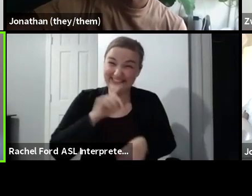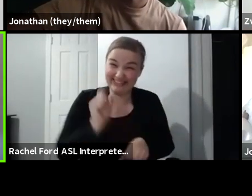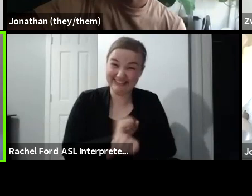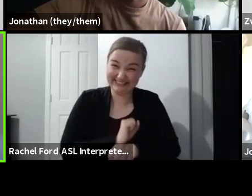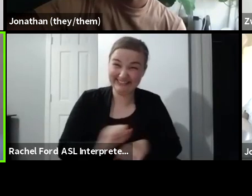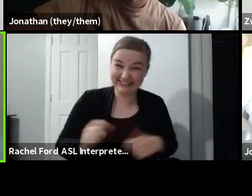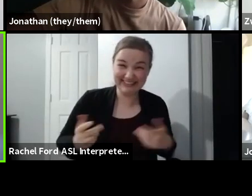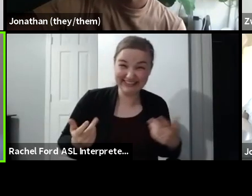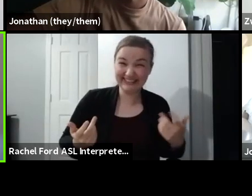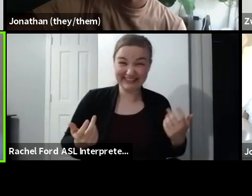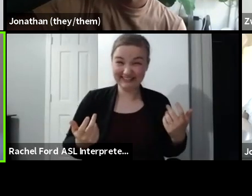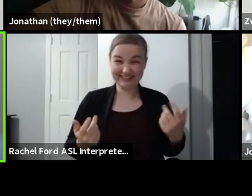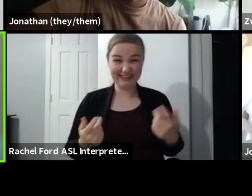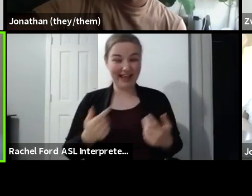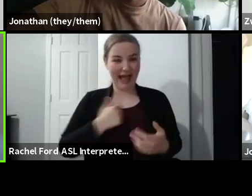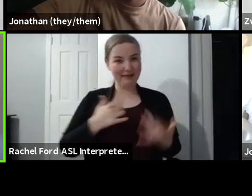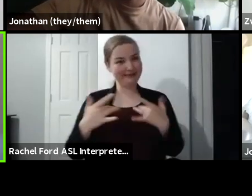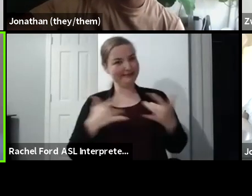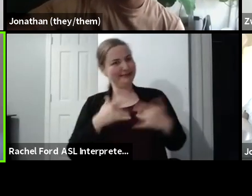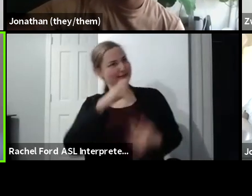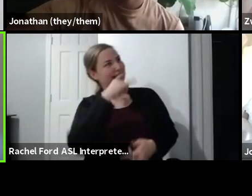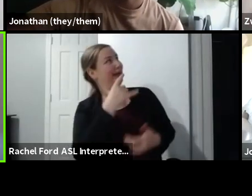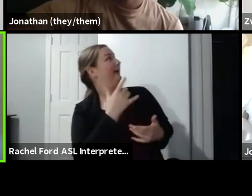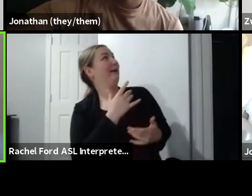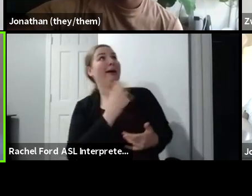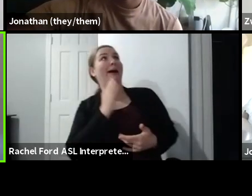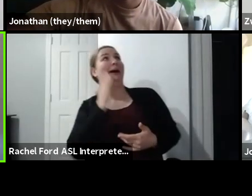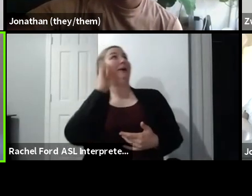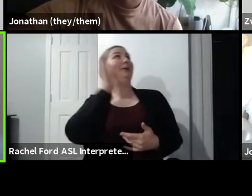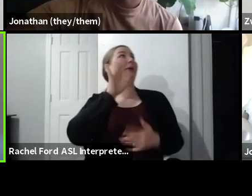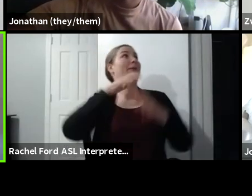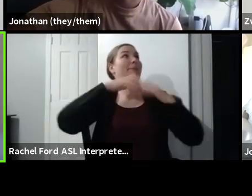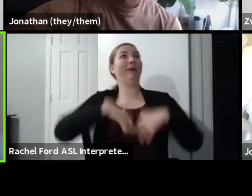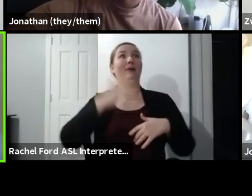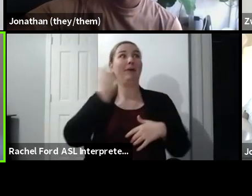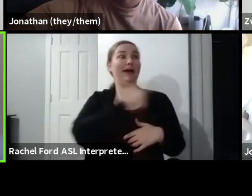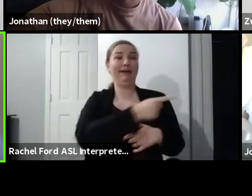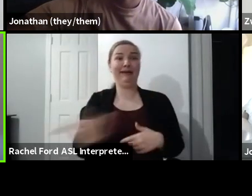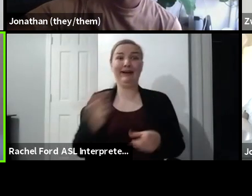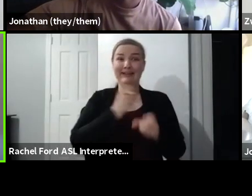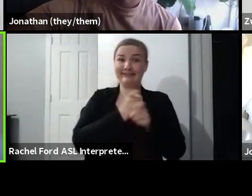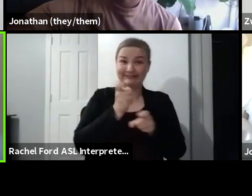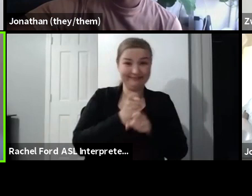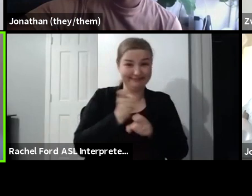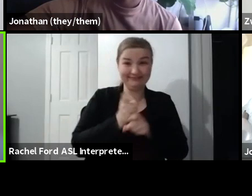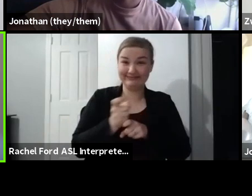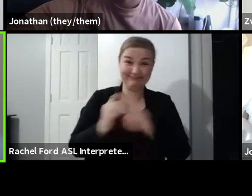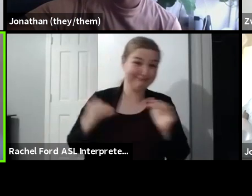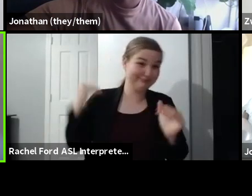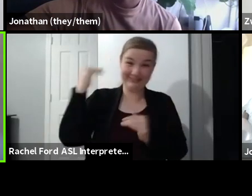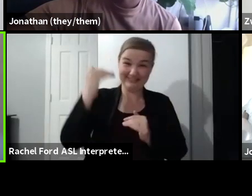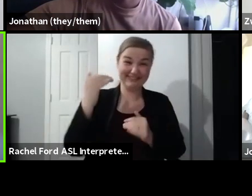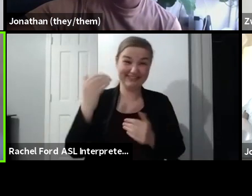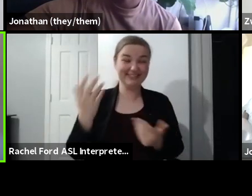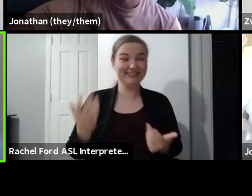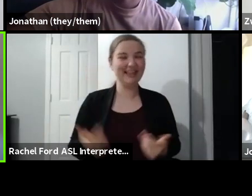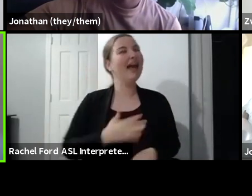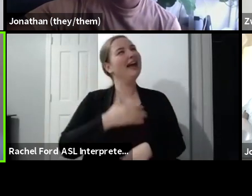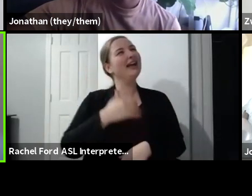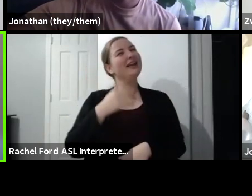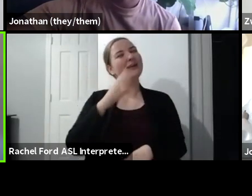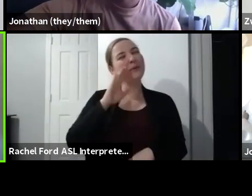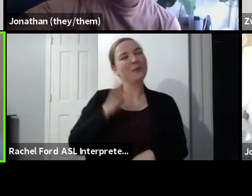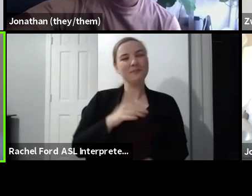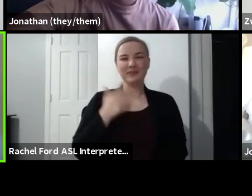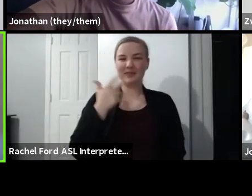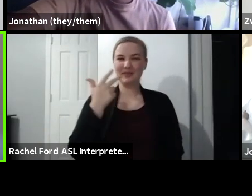that when I was a child. And they're always like that. So it's like safe. I almost thought like three family members is safe